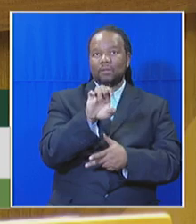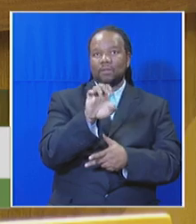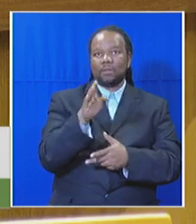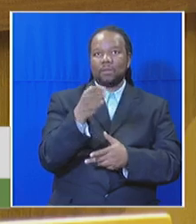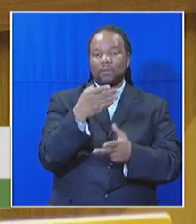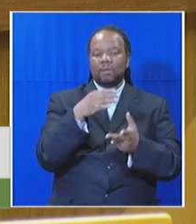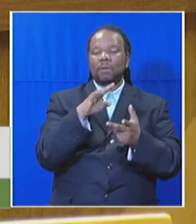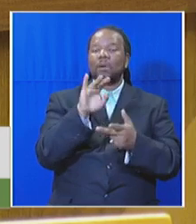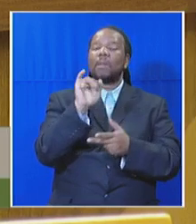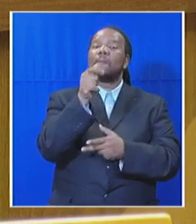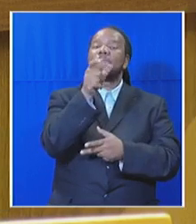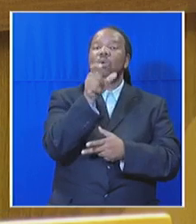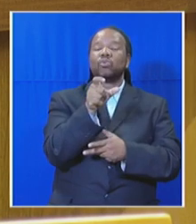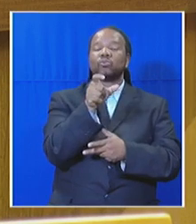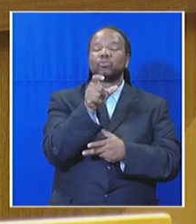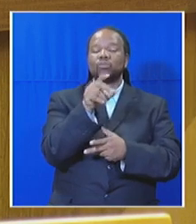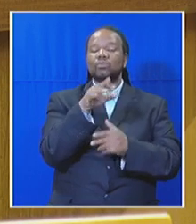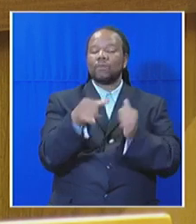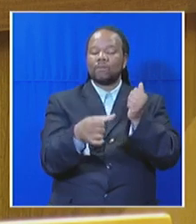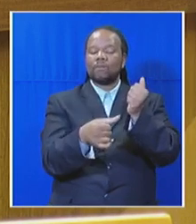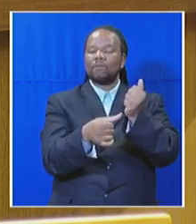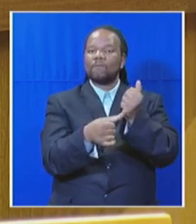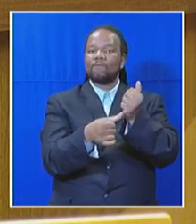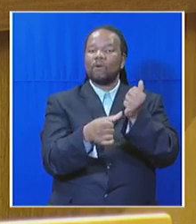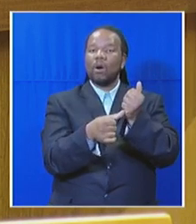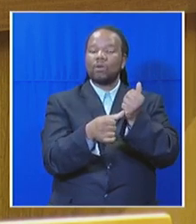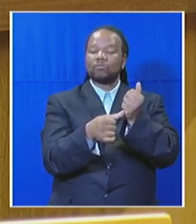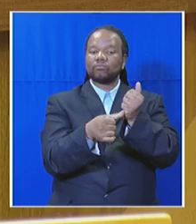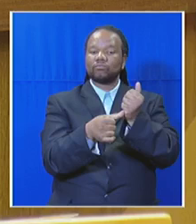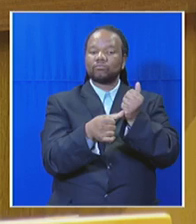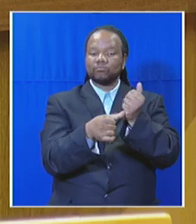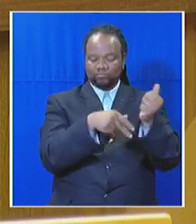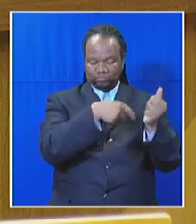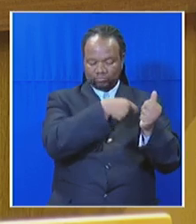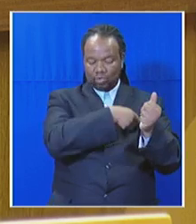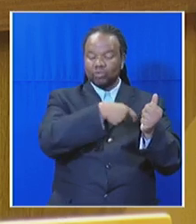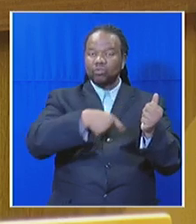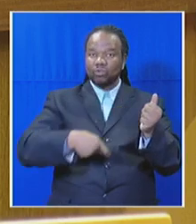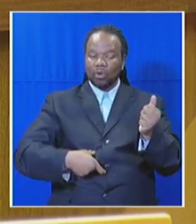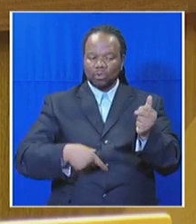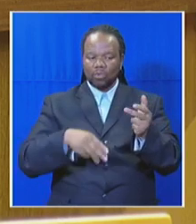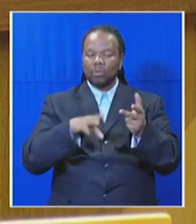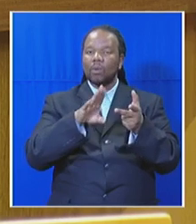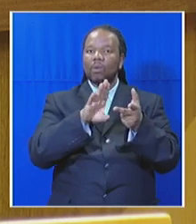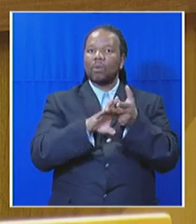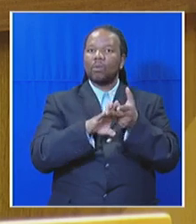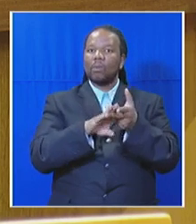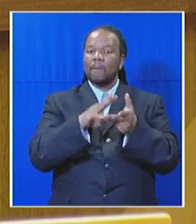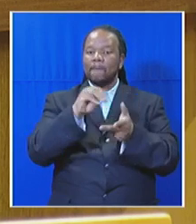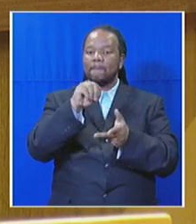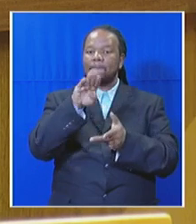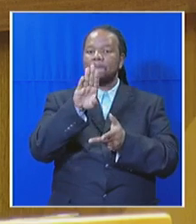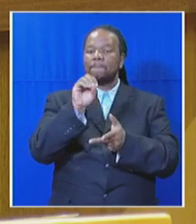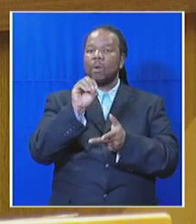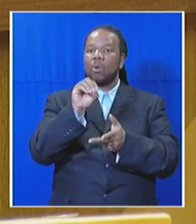as one of the vice presidents and Mr. Tito Mboweni